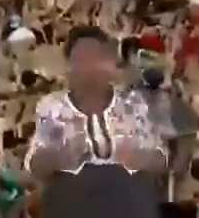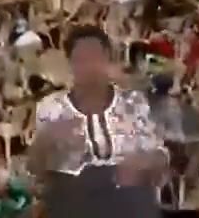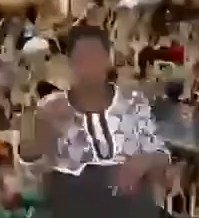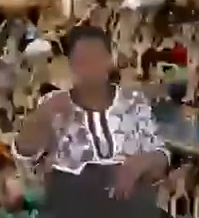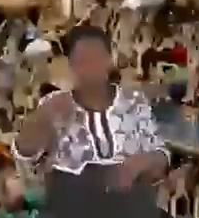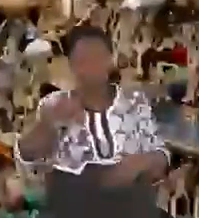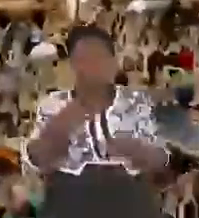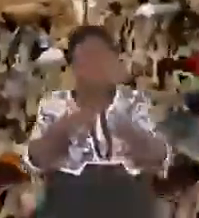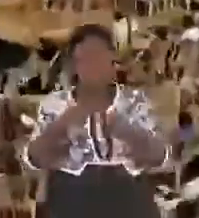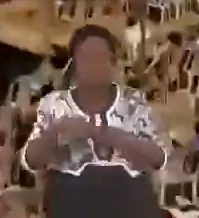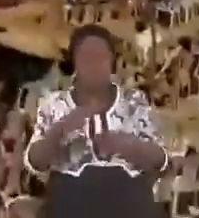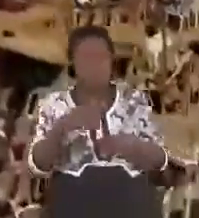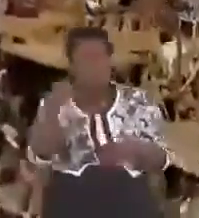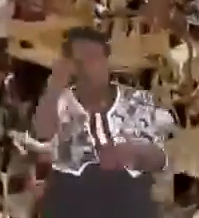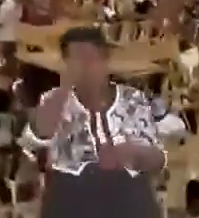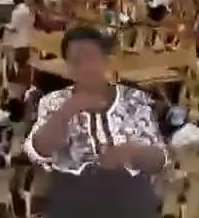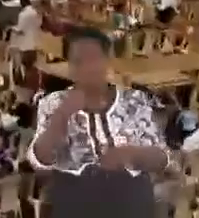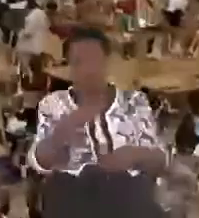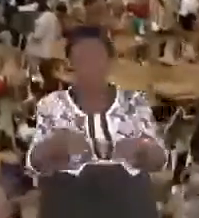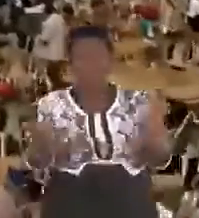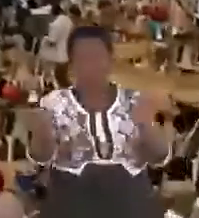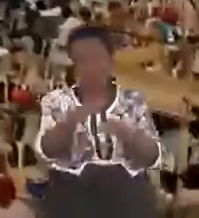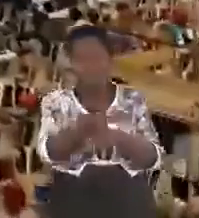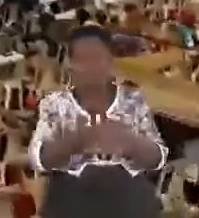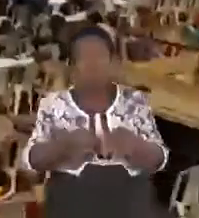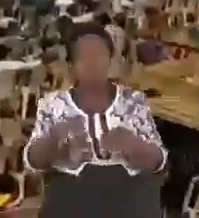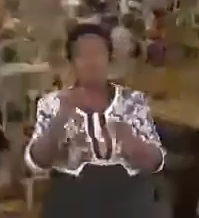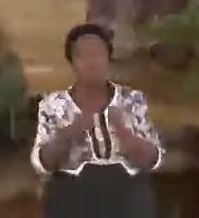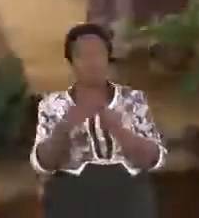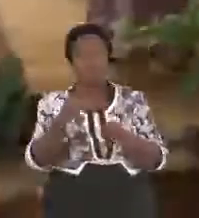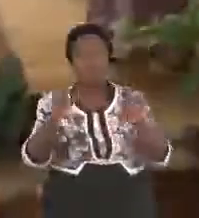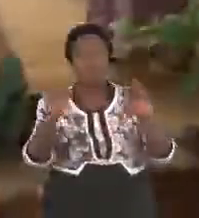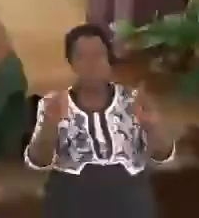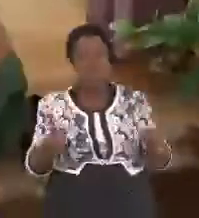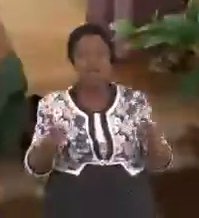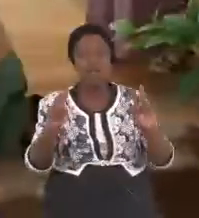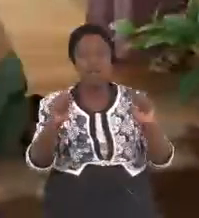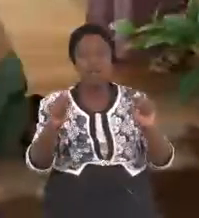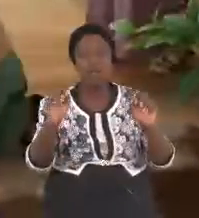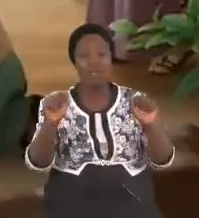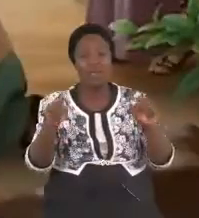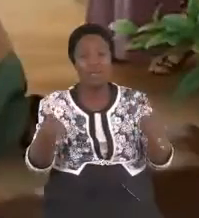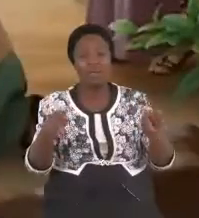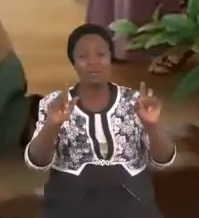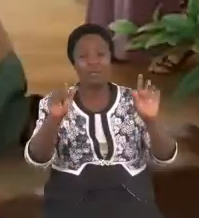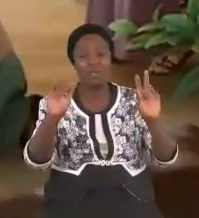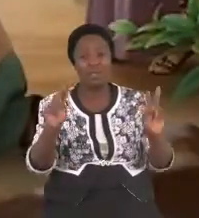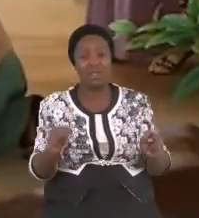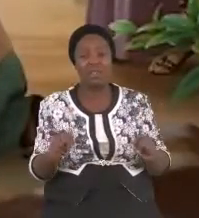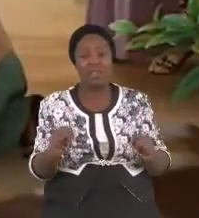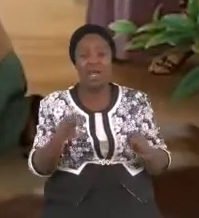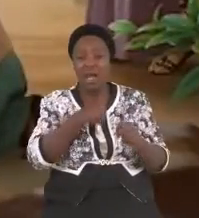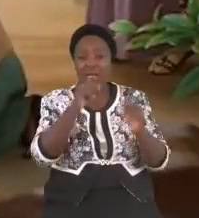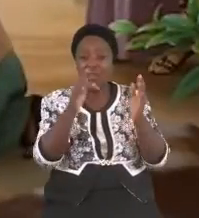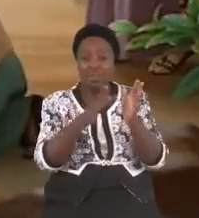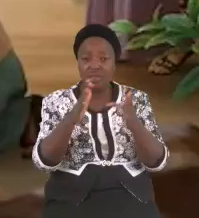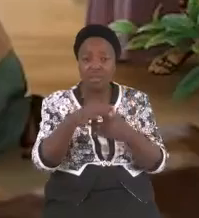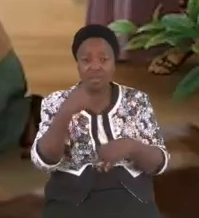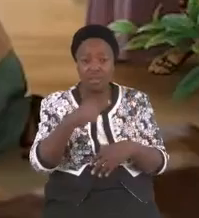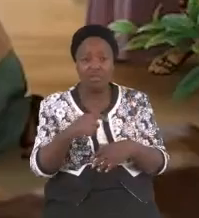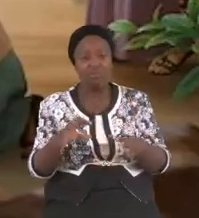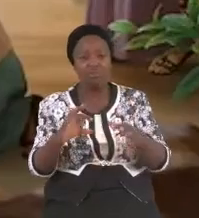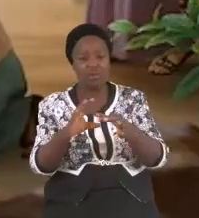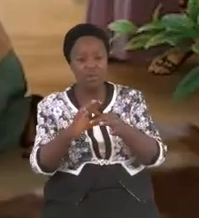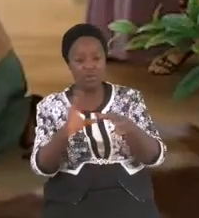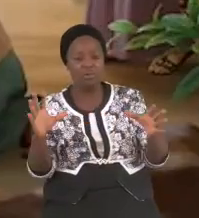about by enoch king and jesus said unto them lucy ma